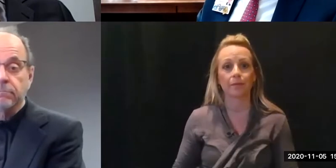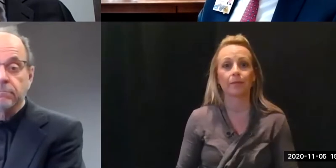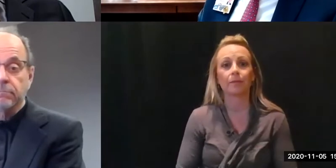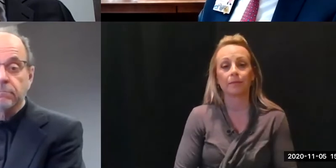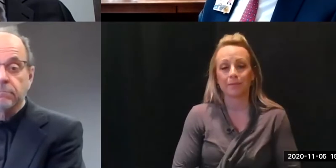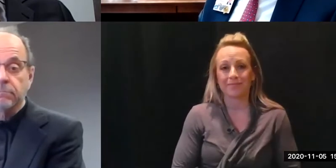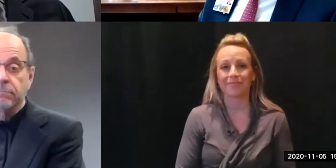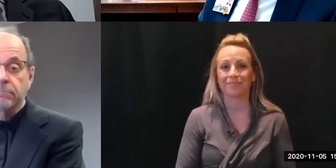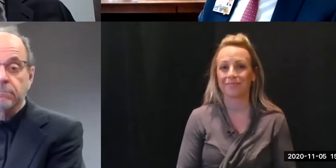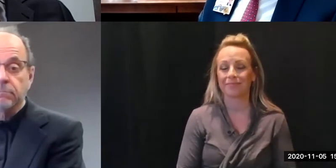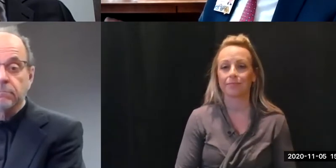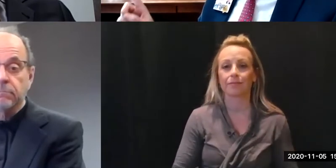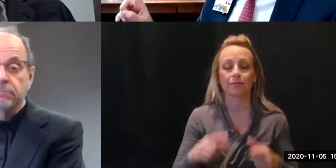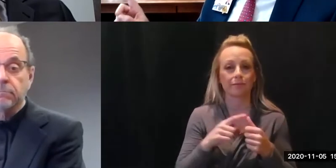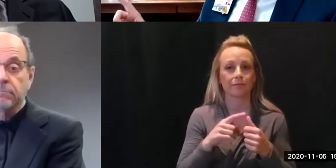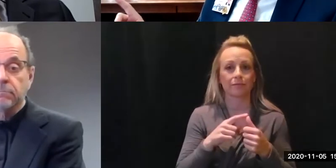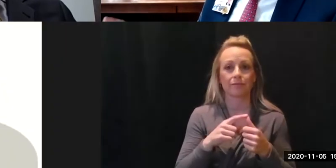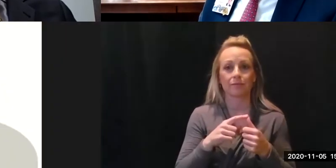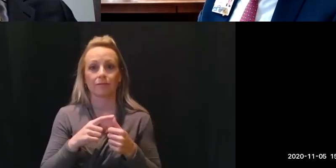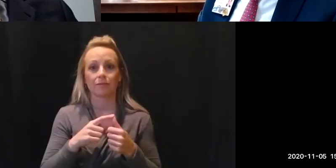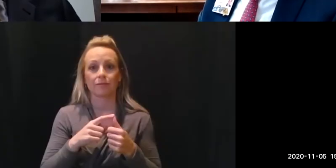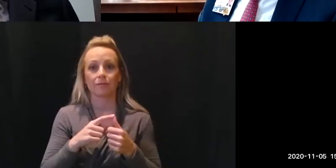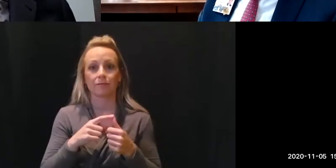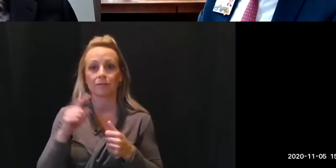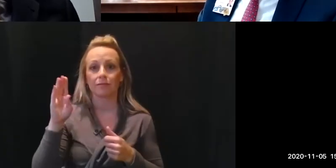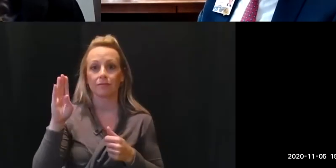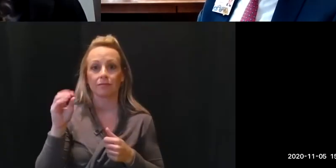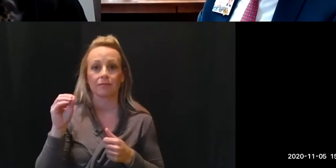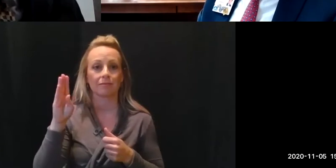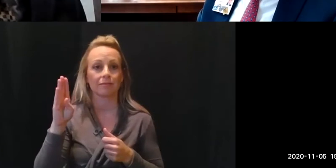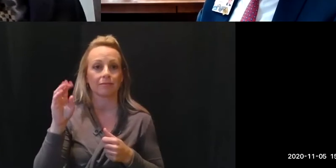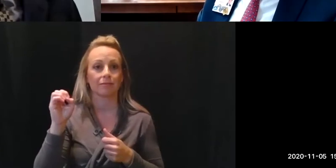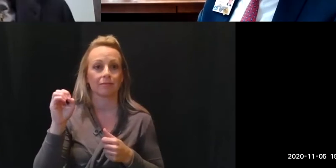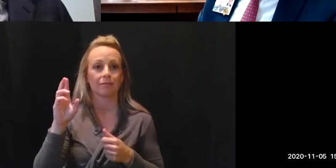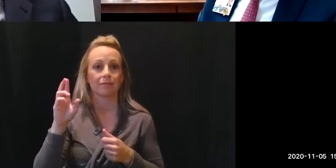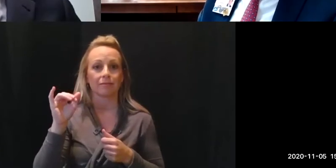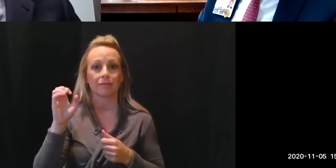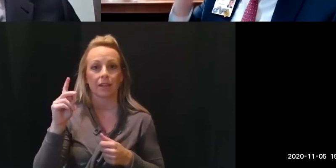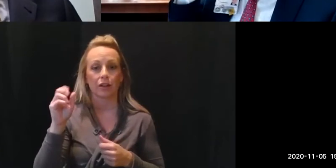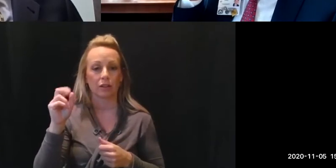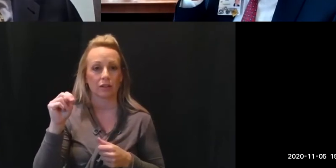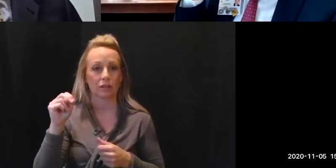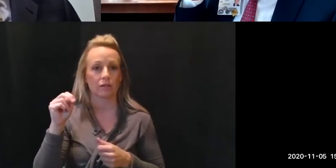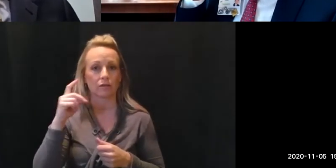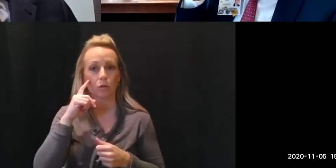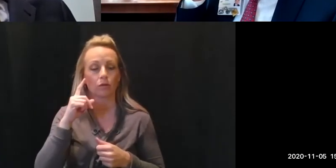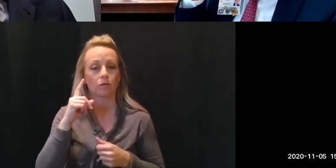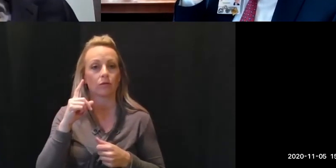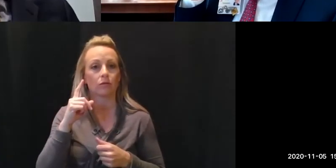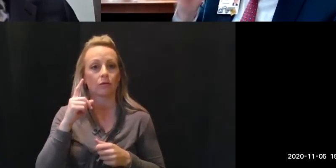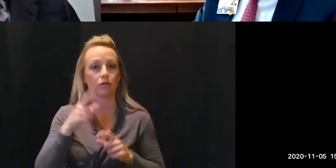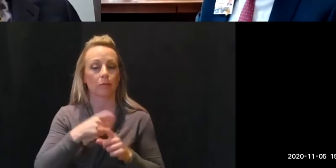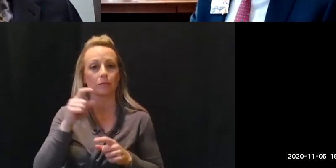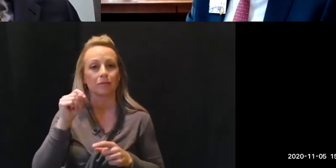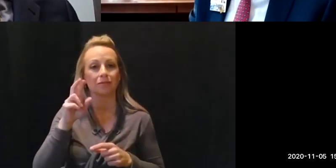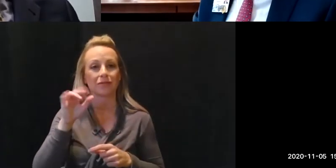First, we will hear from Bob Erickson, President and CEO of UnityPoint Health Trinity. Please go ahead. Thank you, and